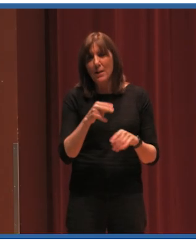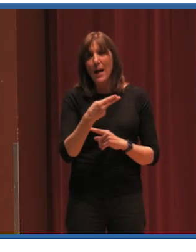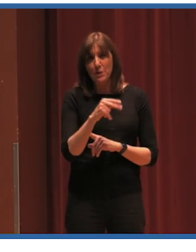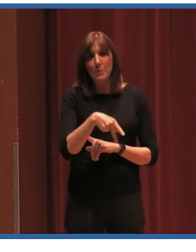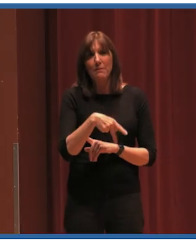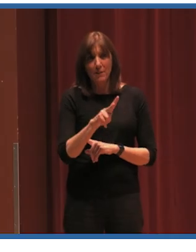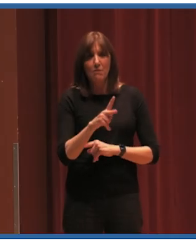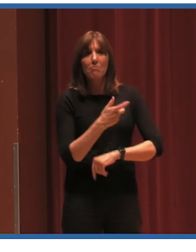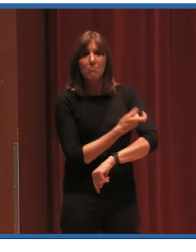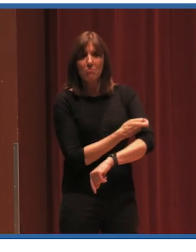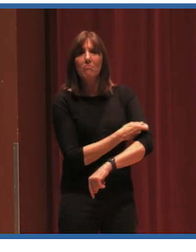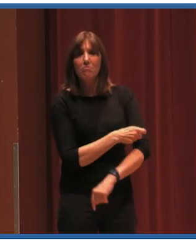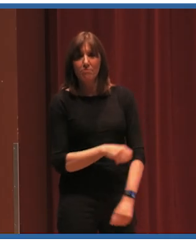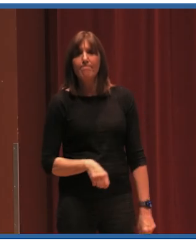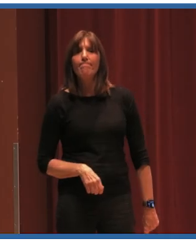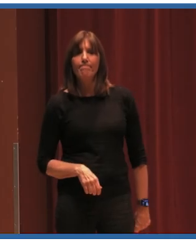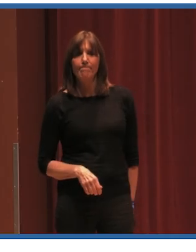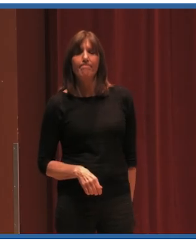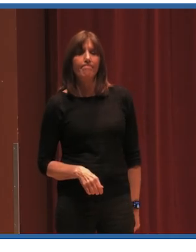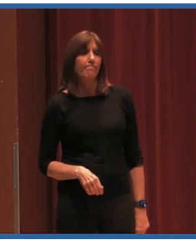vaccinated.